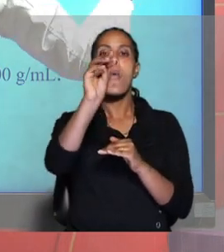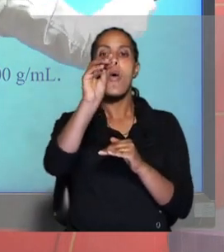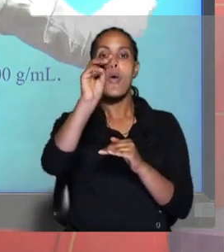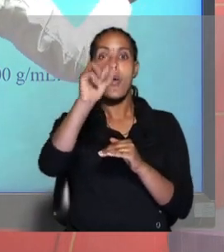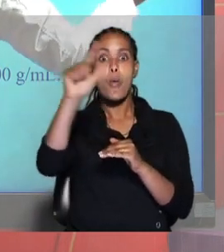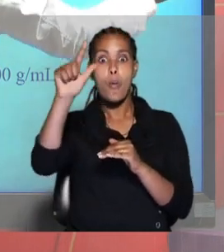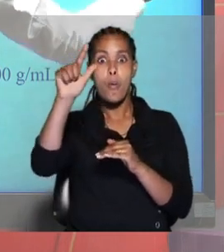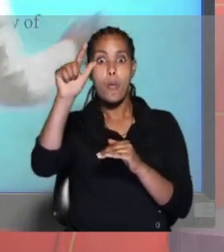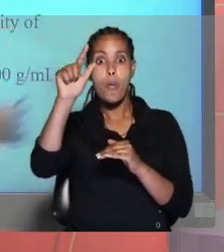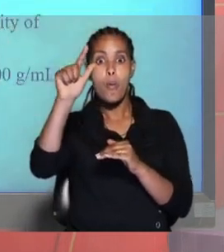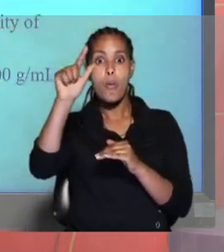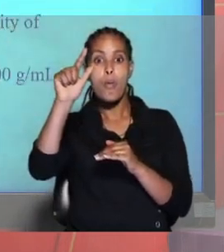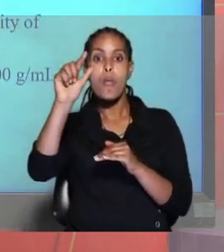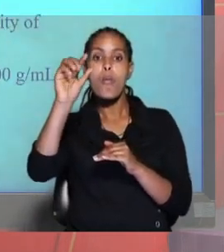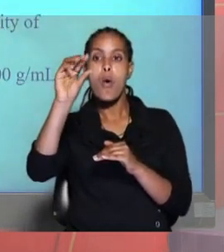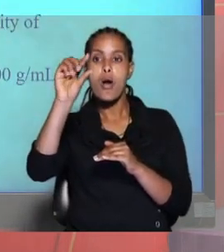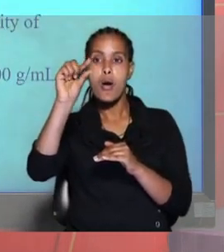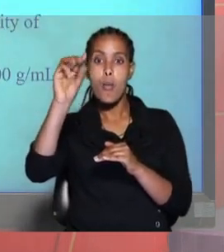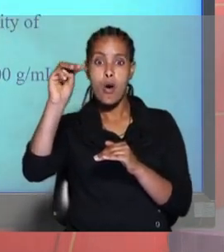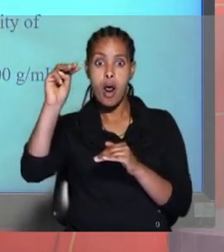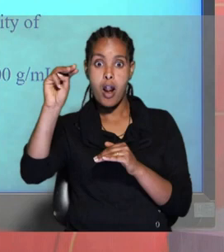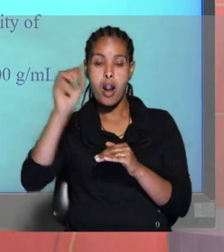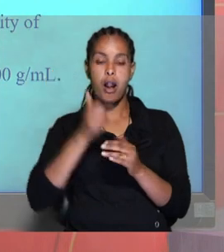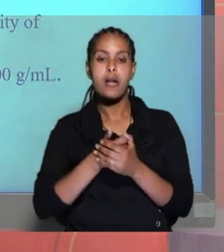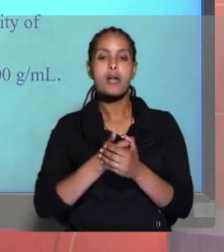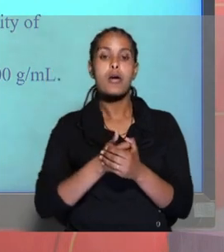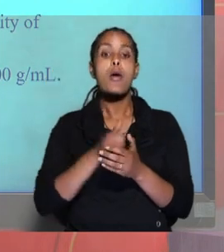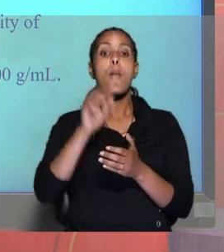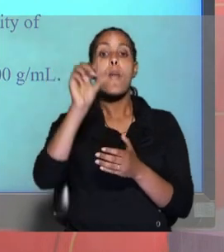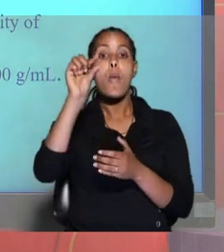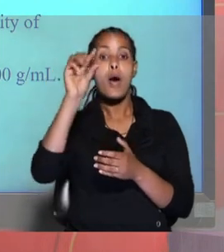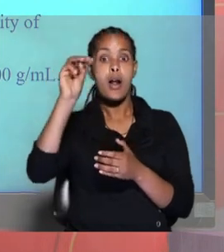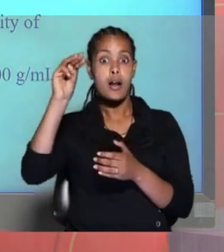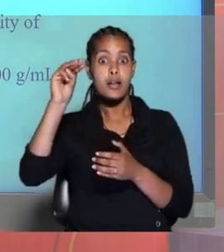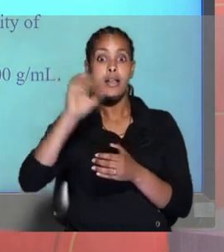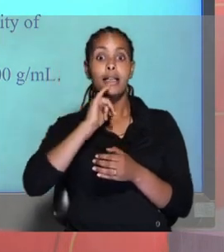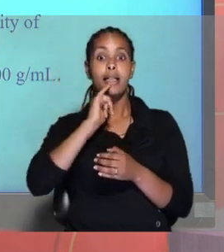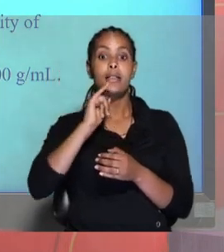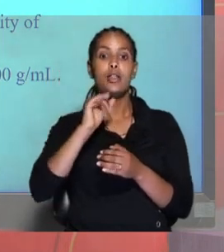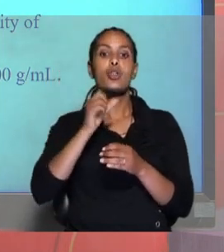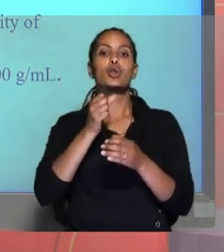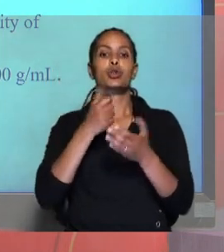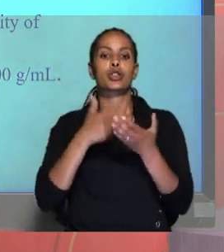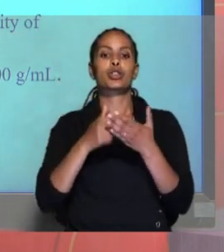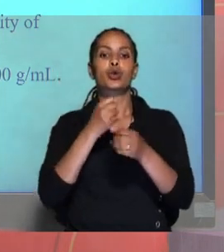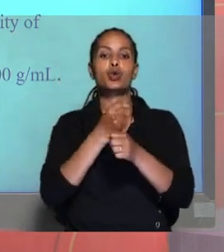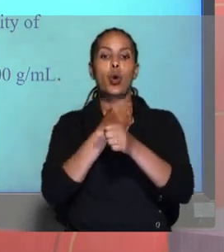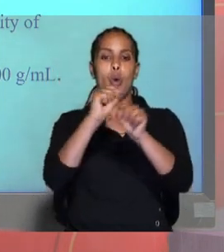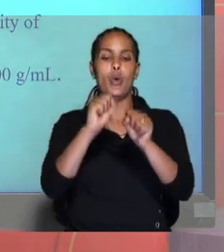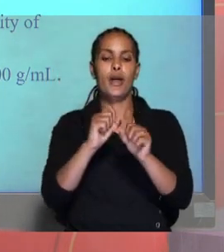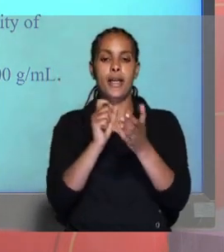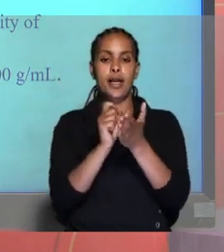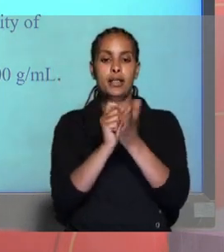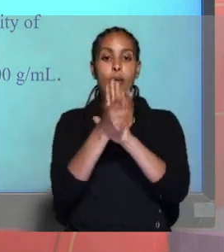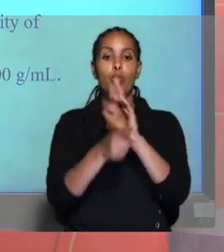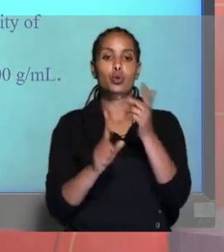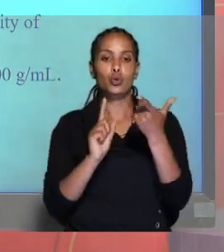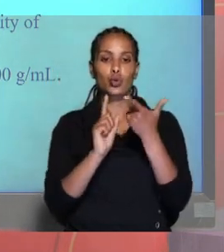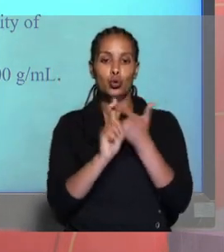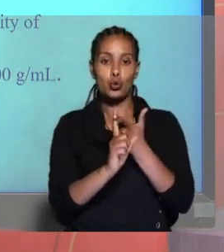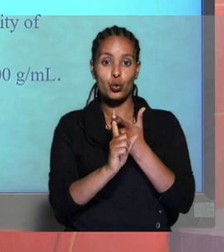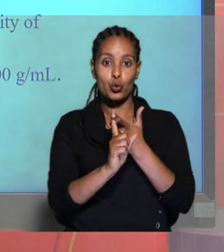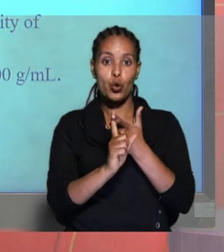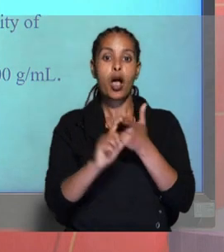molal. 0.23 molal is molality of this solution. Example 2.